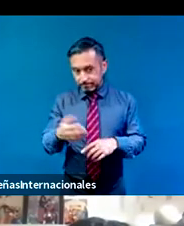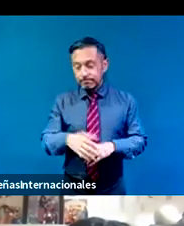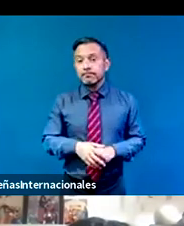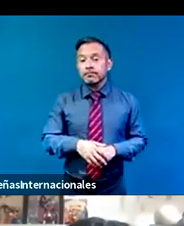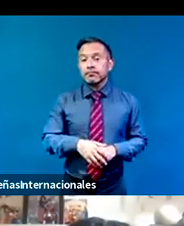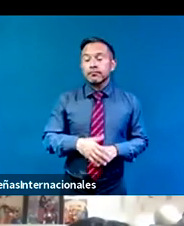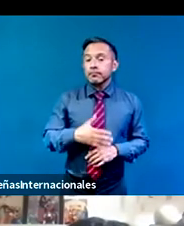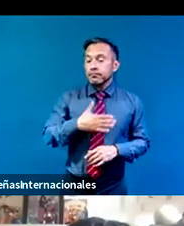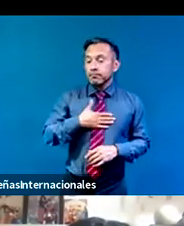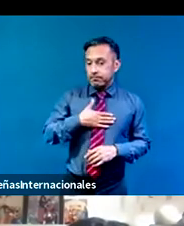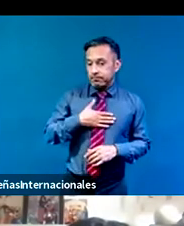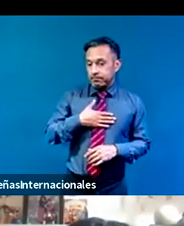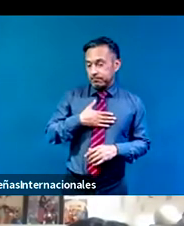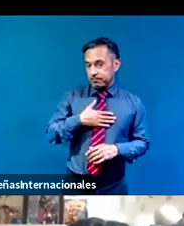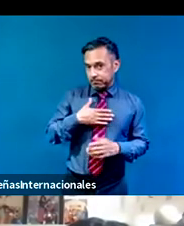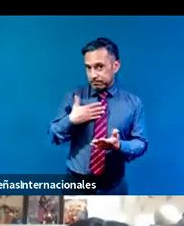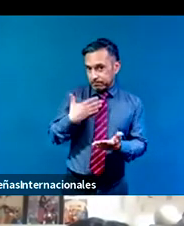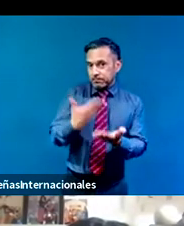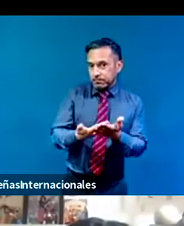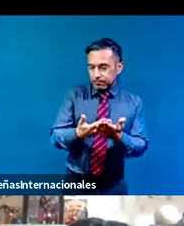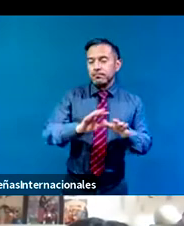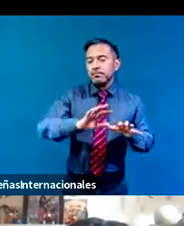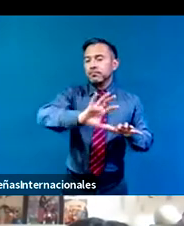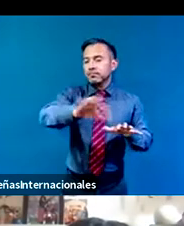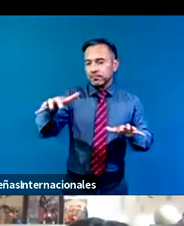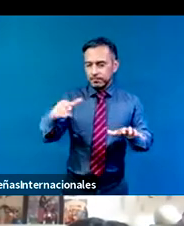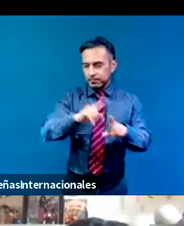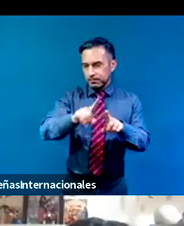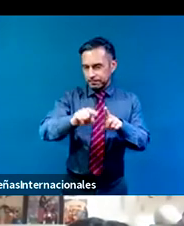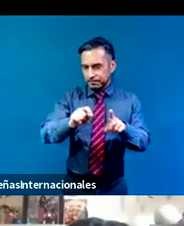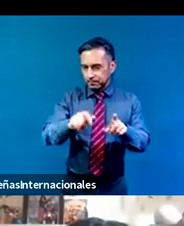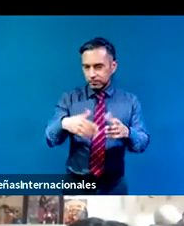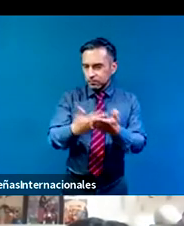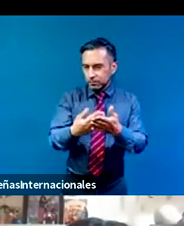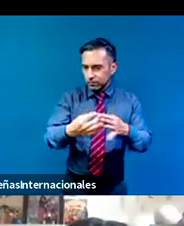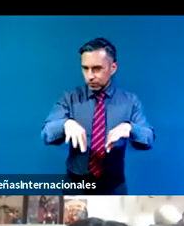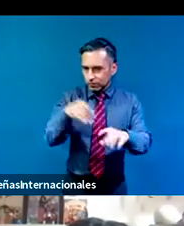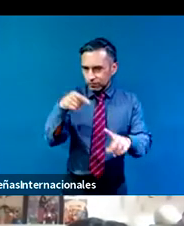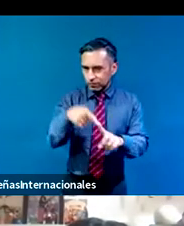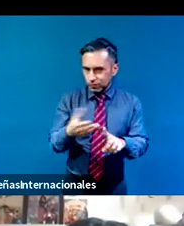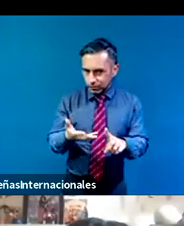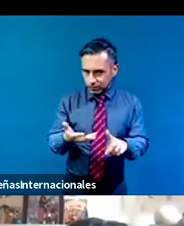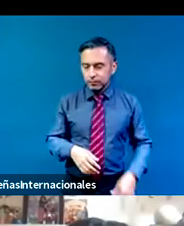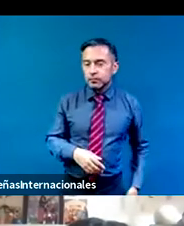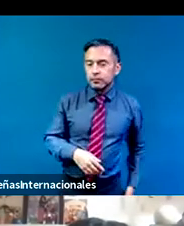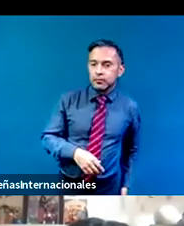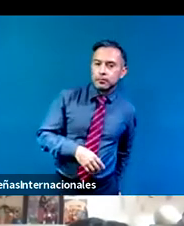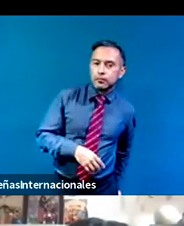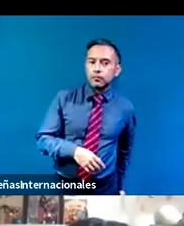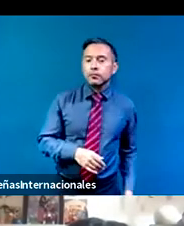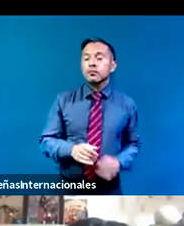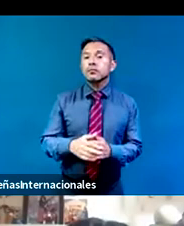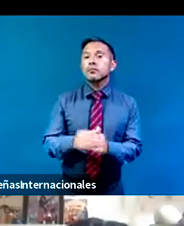level, there's also the opportunity for critical policy tools and change. For example, that multilateral fund for